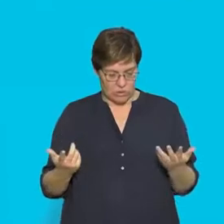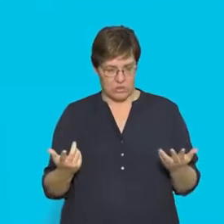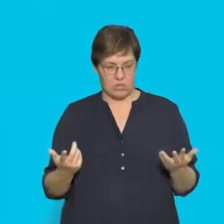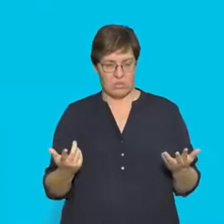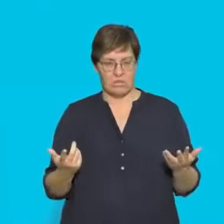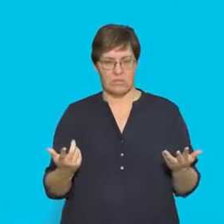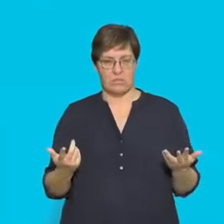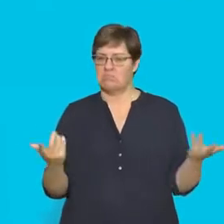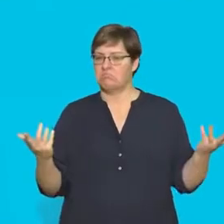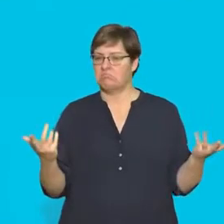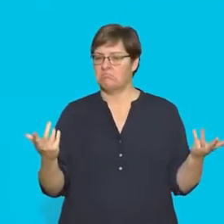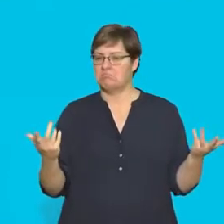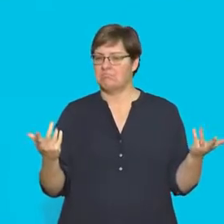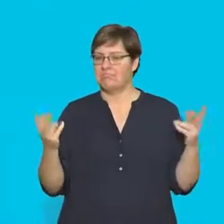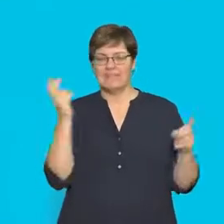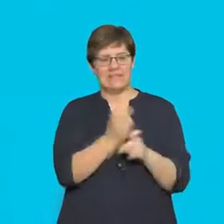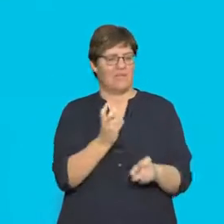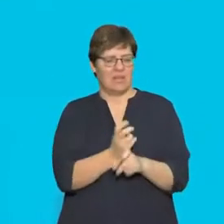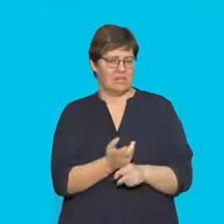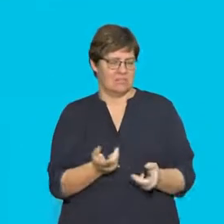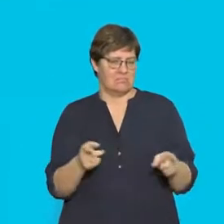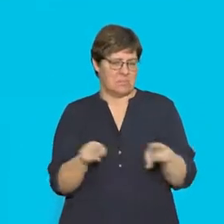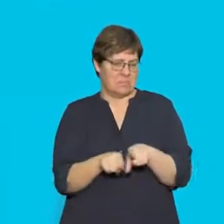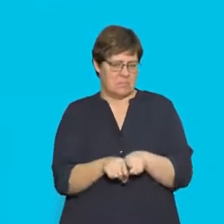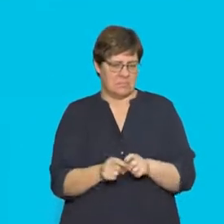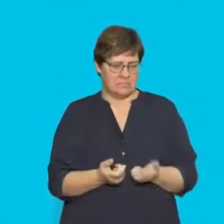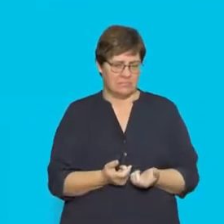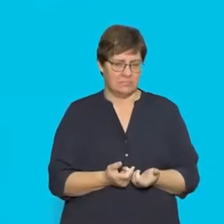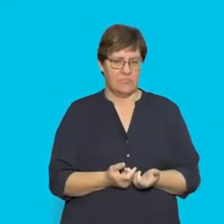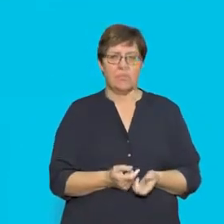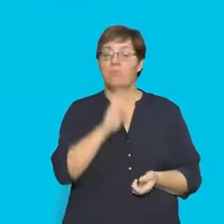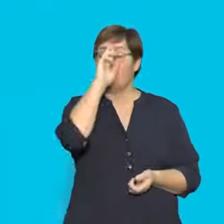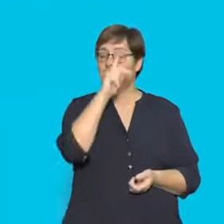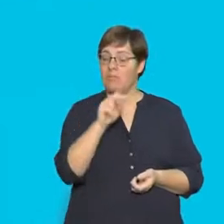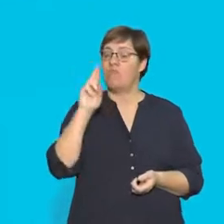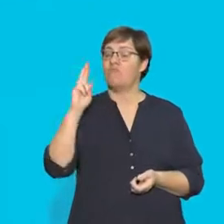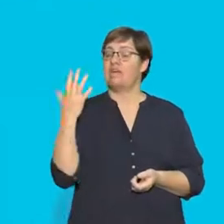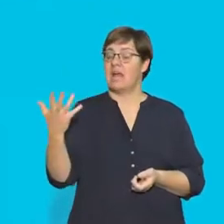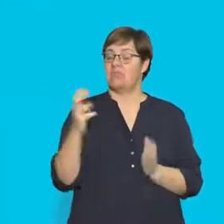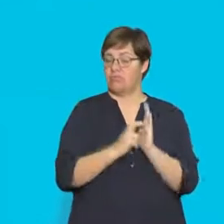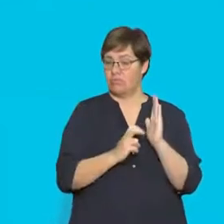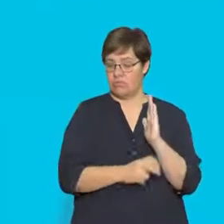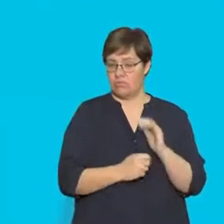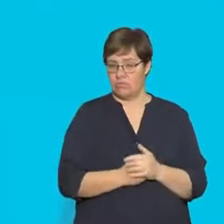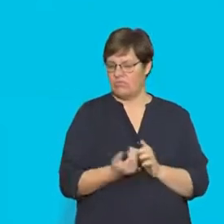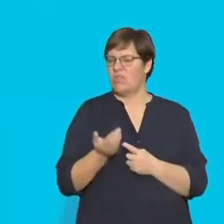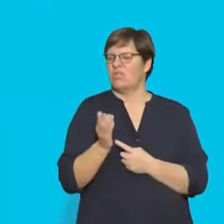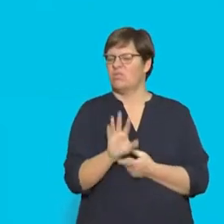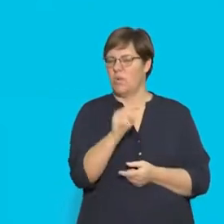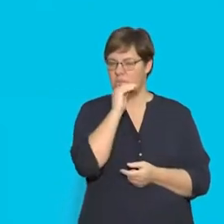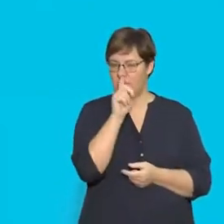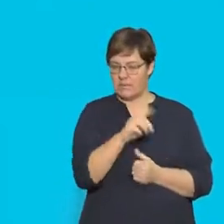well, then it's really not too difficult either. We just need to remember the right-hand rule. Let me show you what I